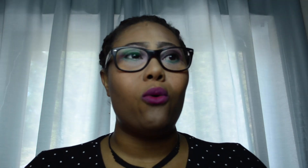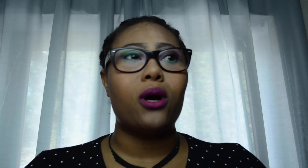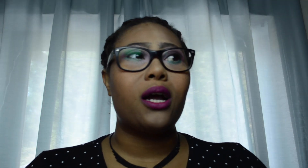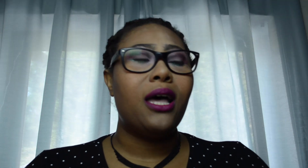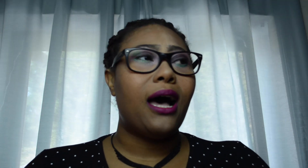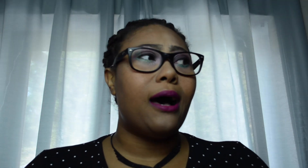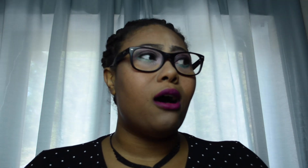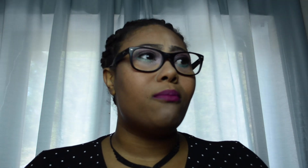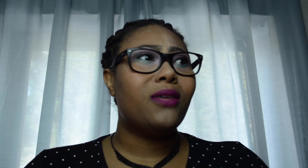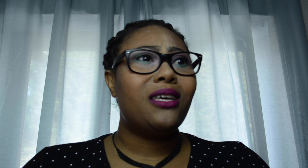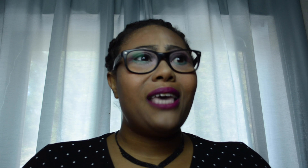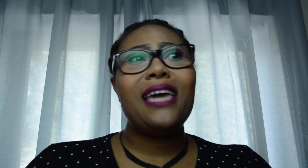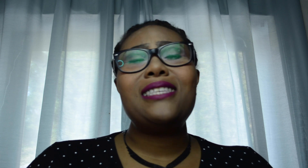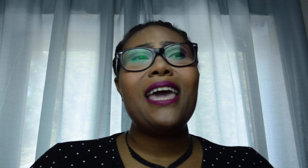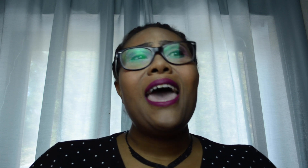know, or,